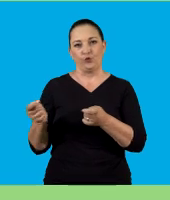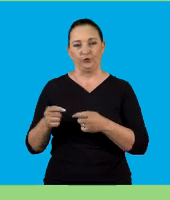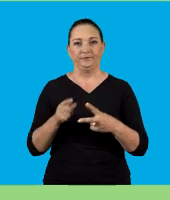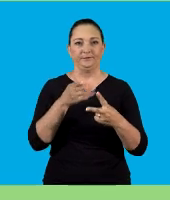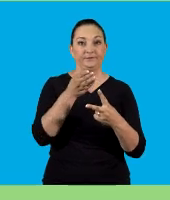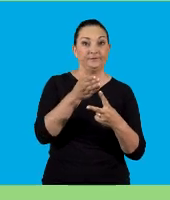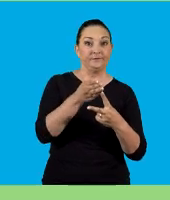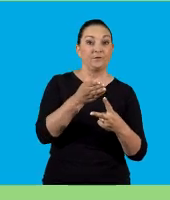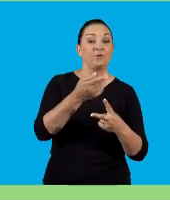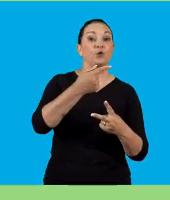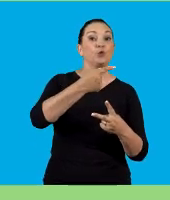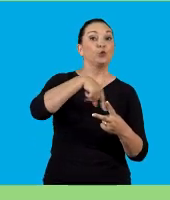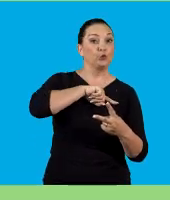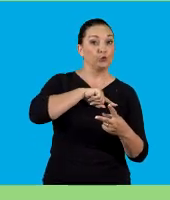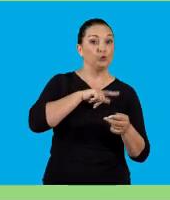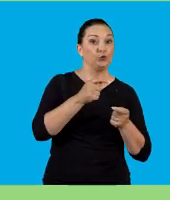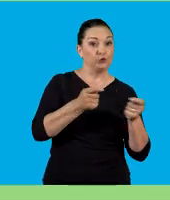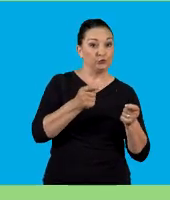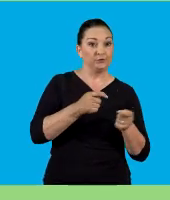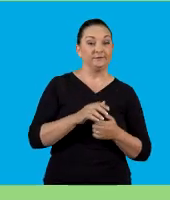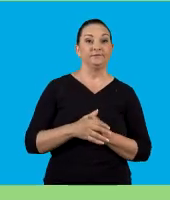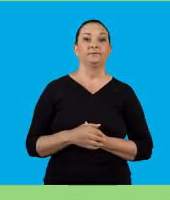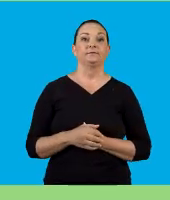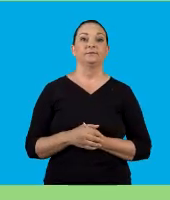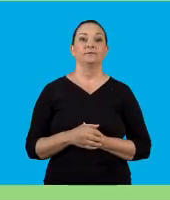that those we control are called